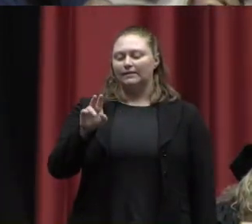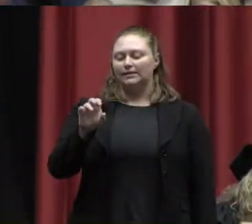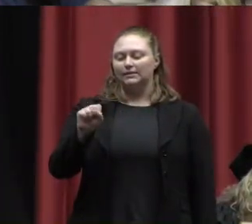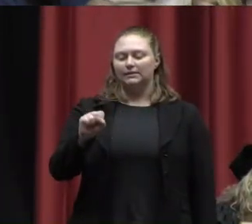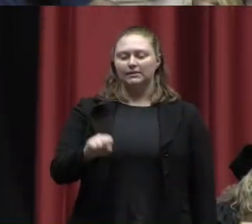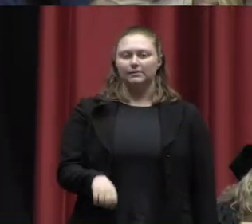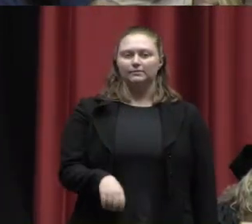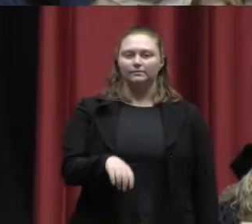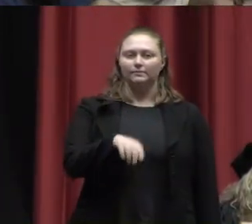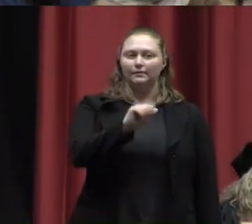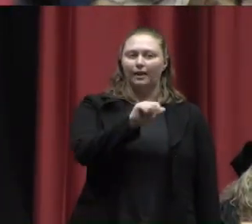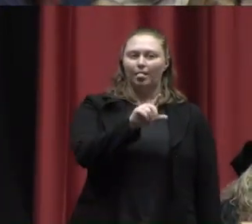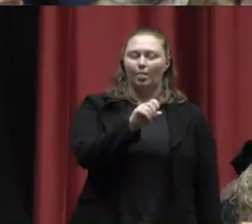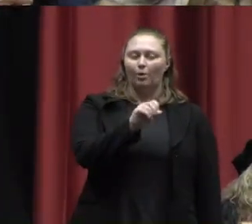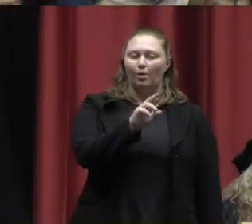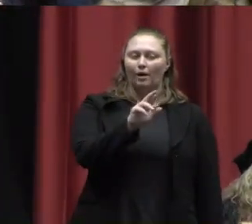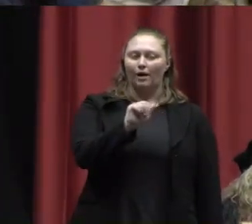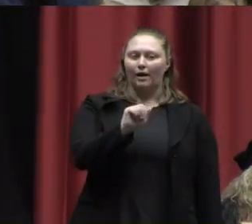Omar Estrada.